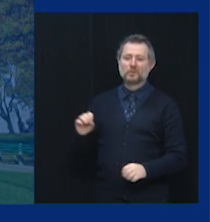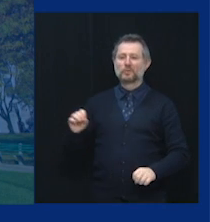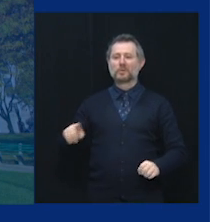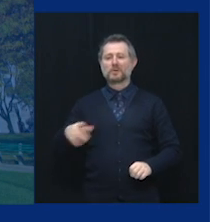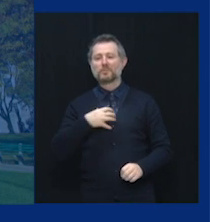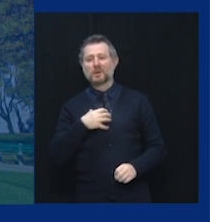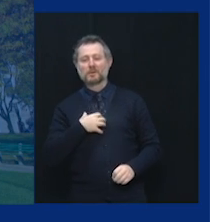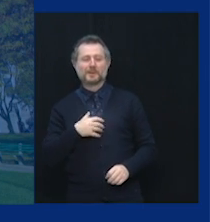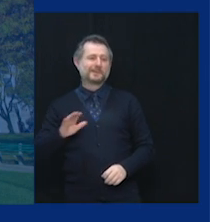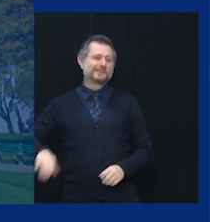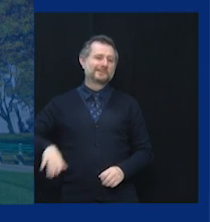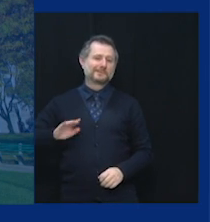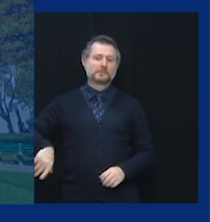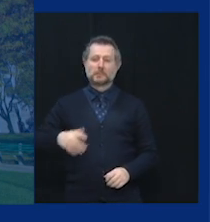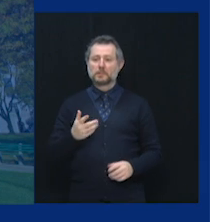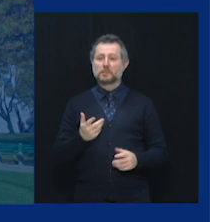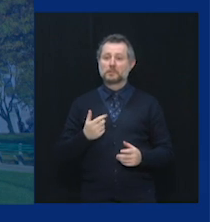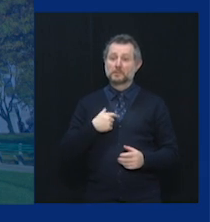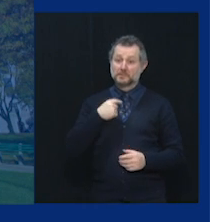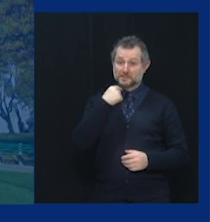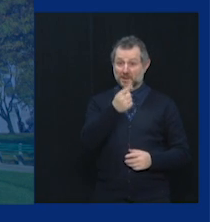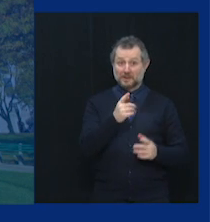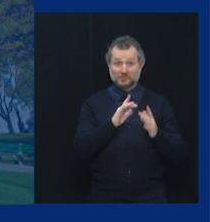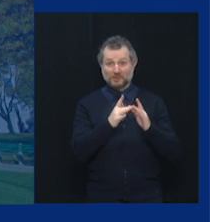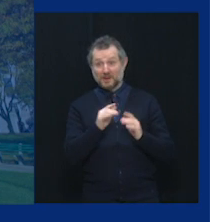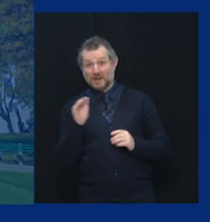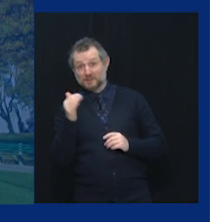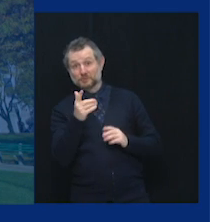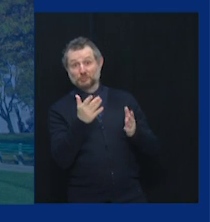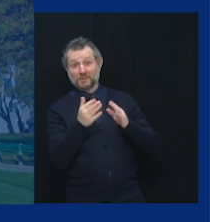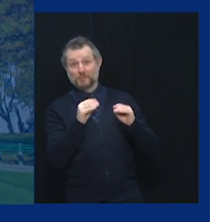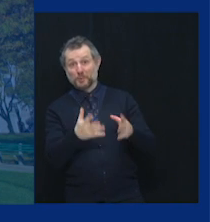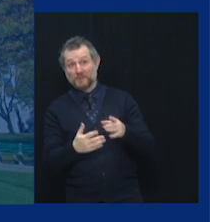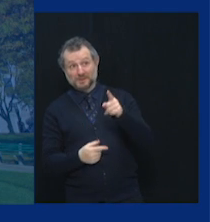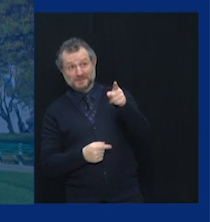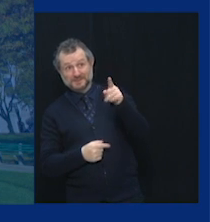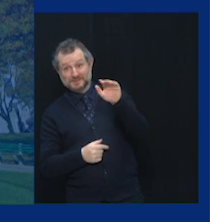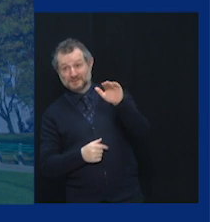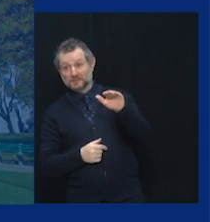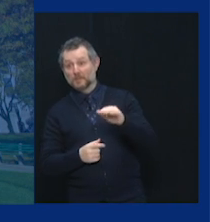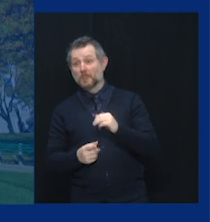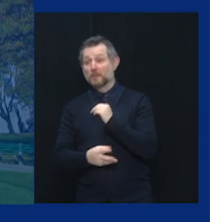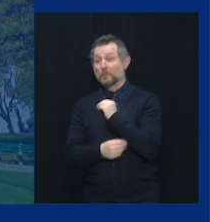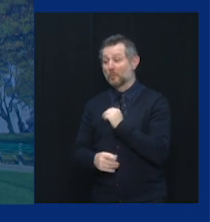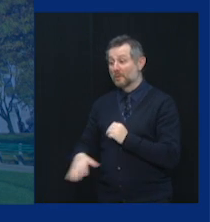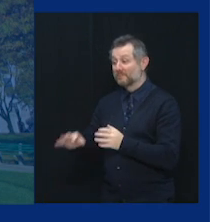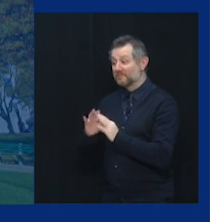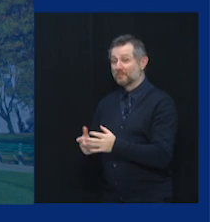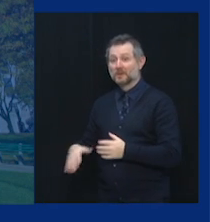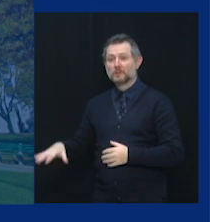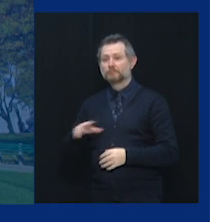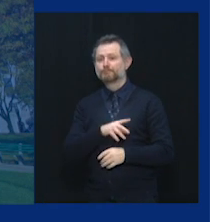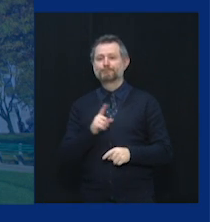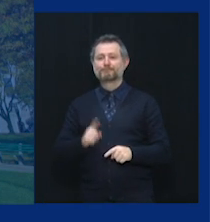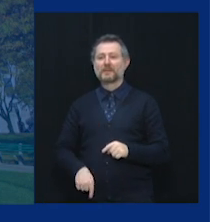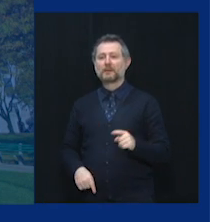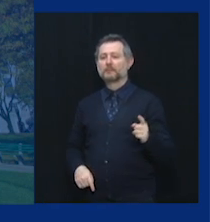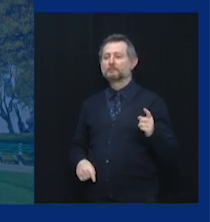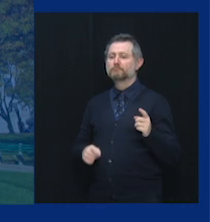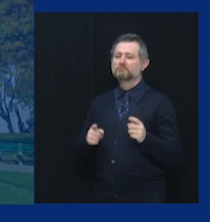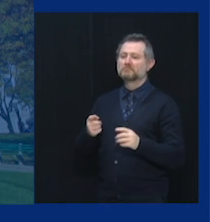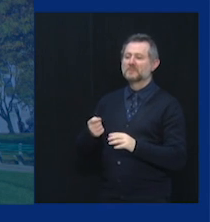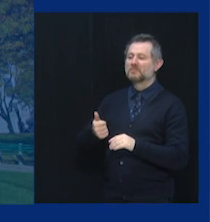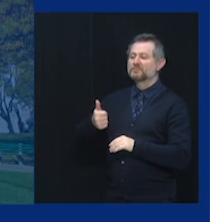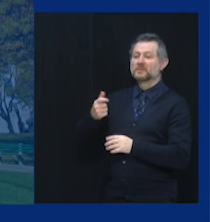want to say internet service providers, low-income families, you cannot charge more than $15 for the basic